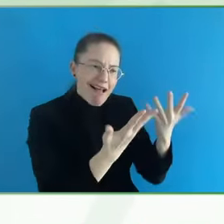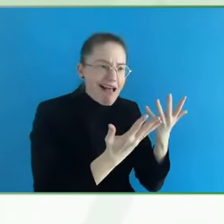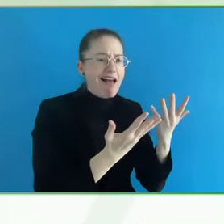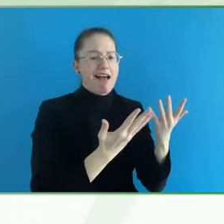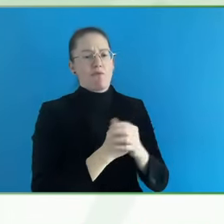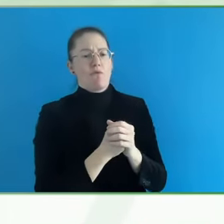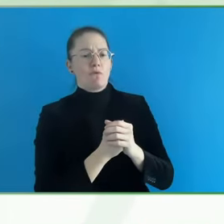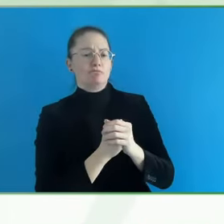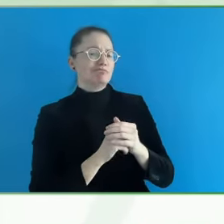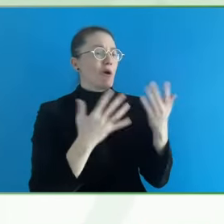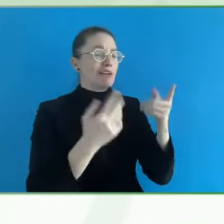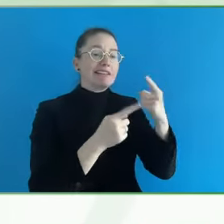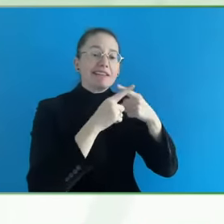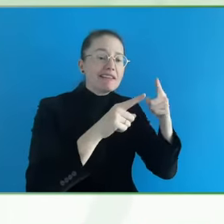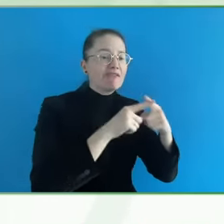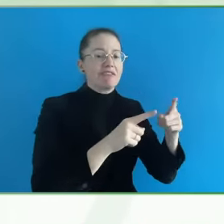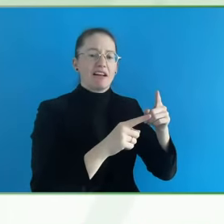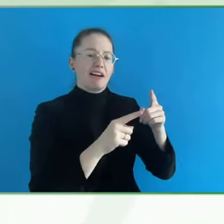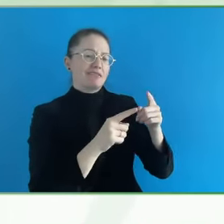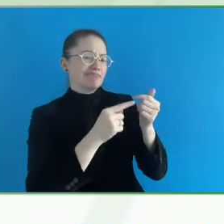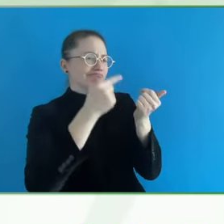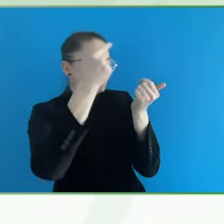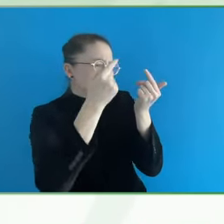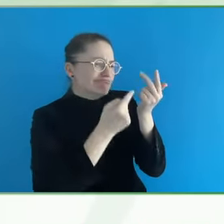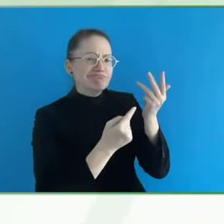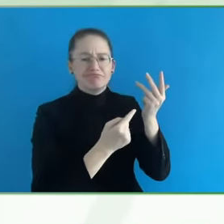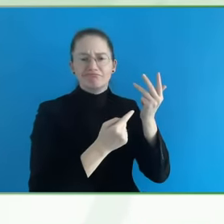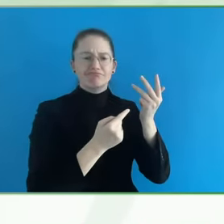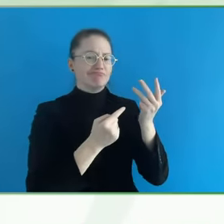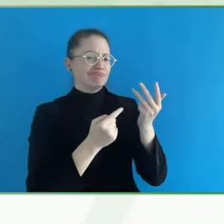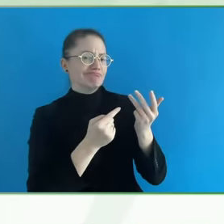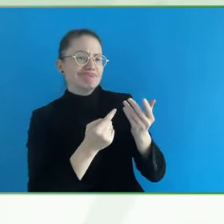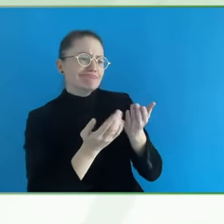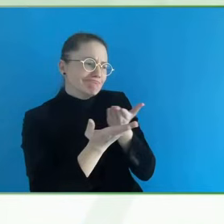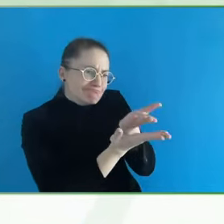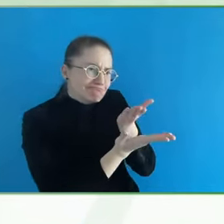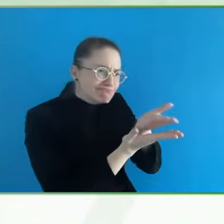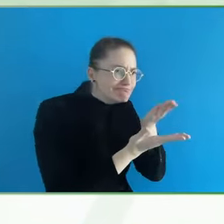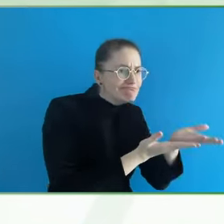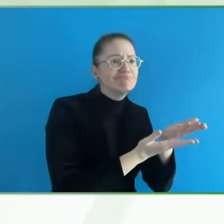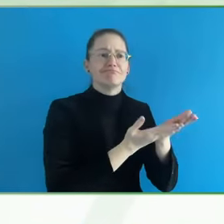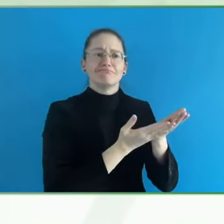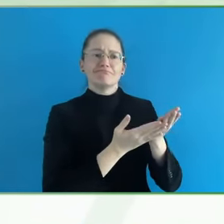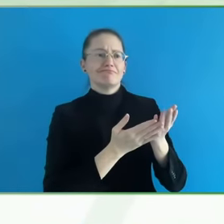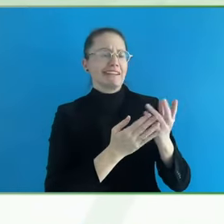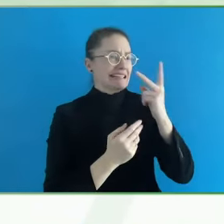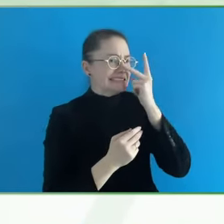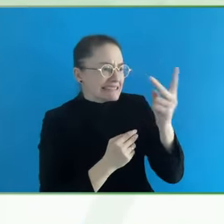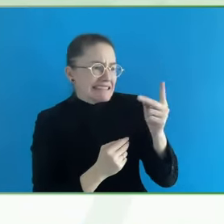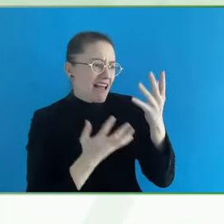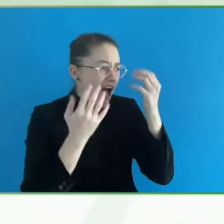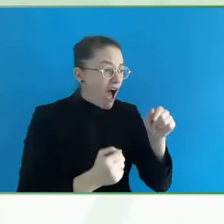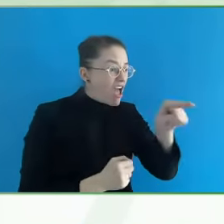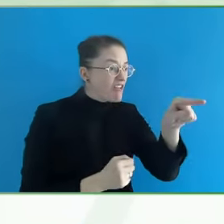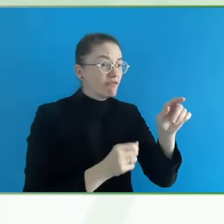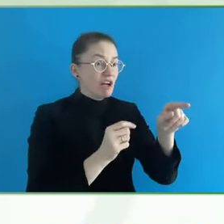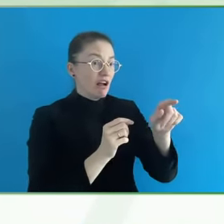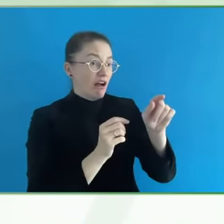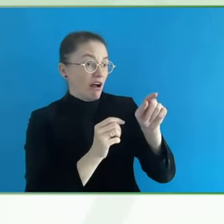or contents, representing a great inclusive potential of the new curriculum. This